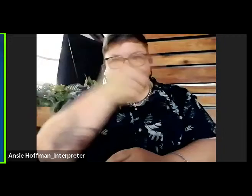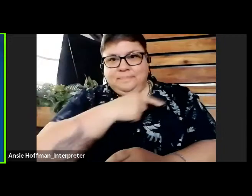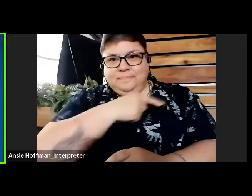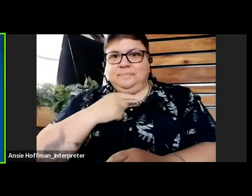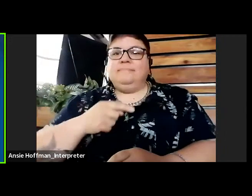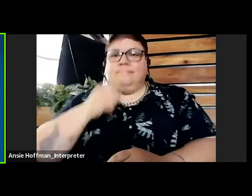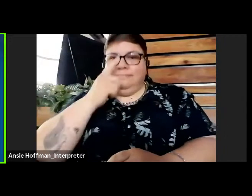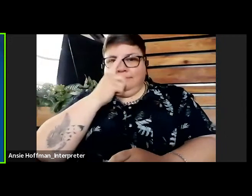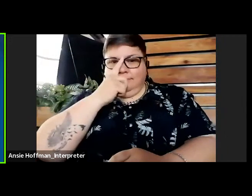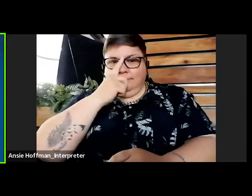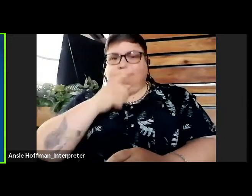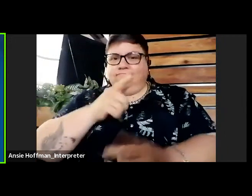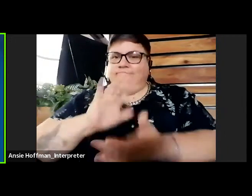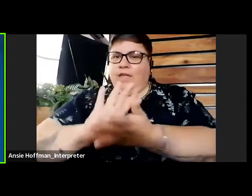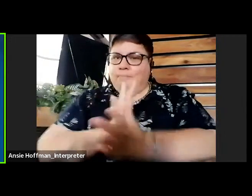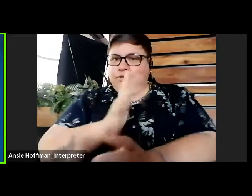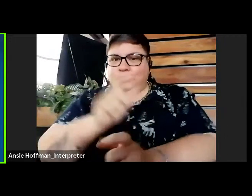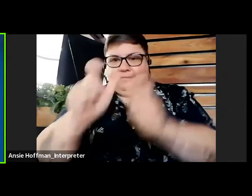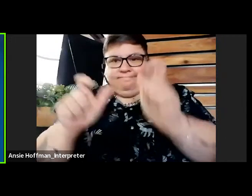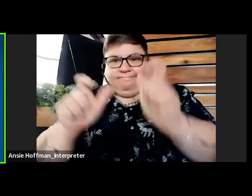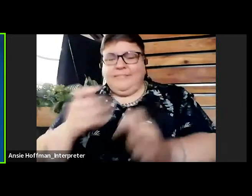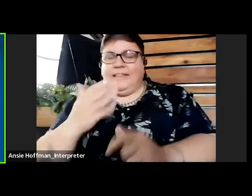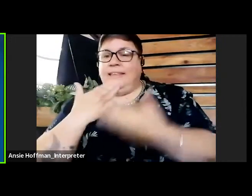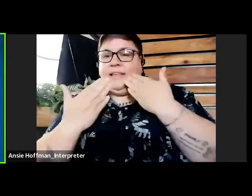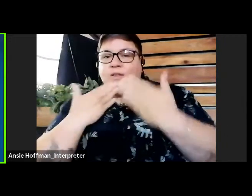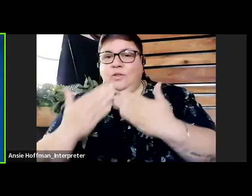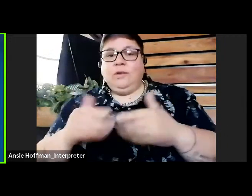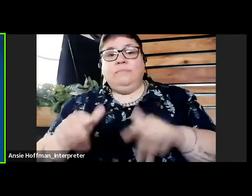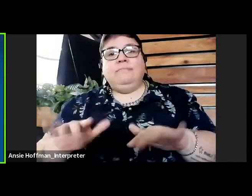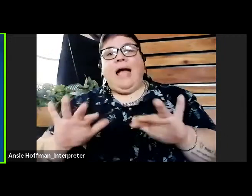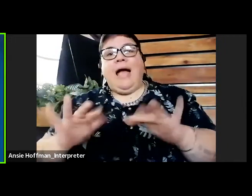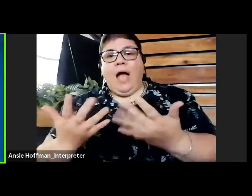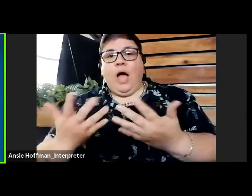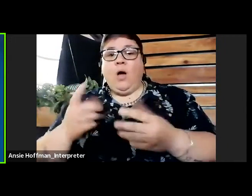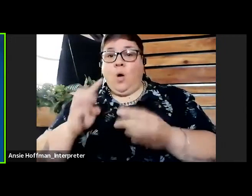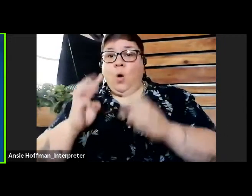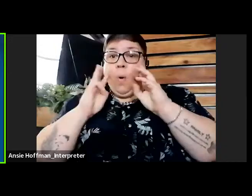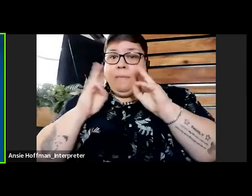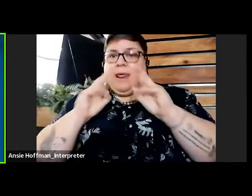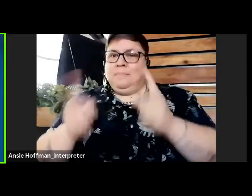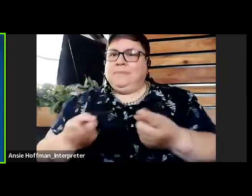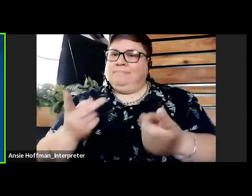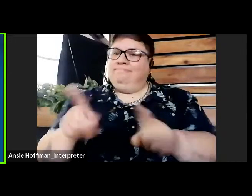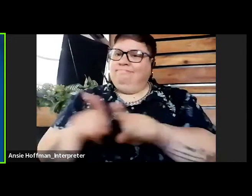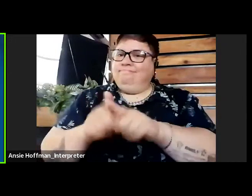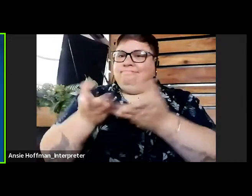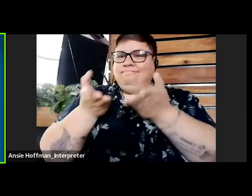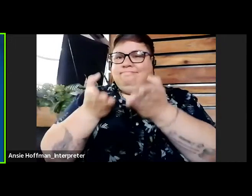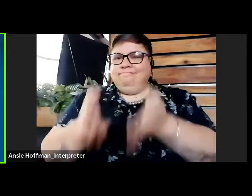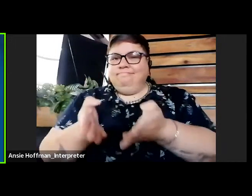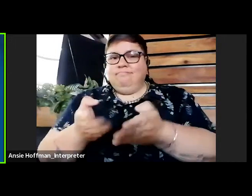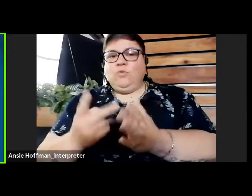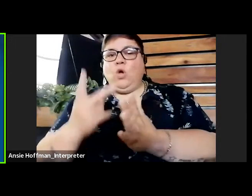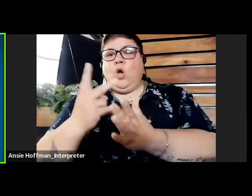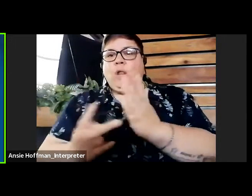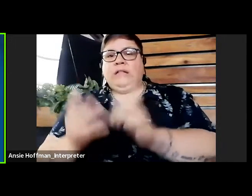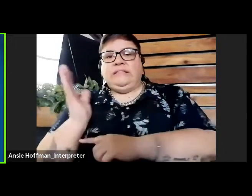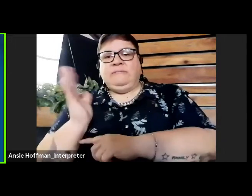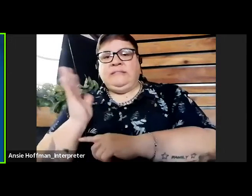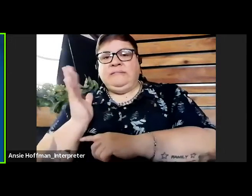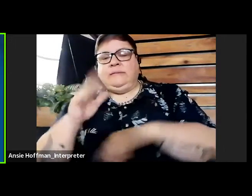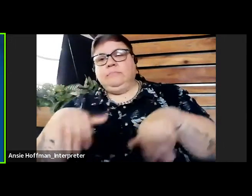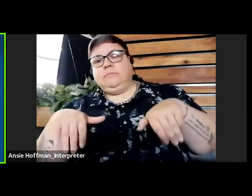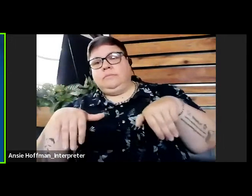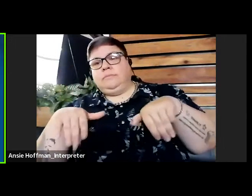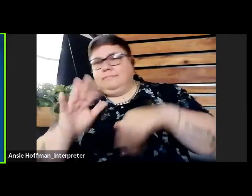really appreciated. Thank you so much. And this is how webinars are supposed to run, where it's not just an issue of presenting and